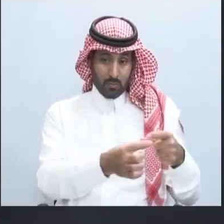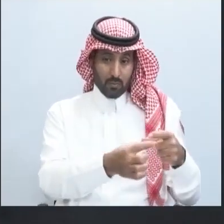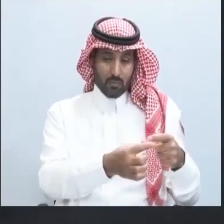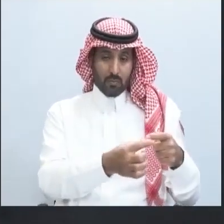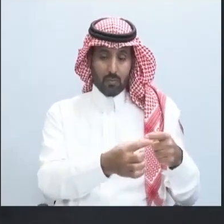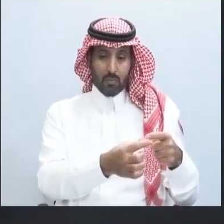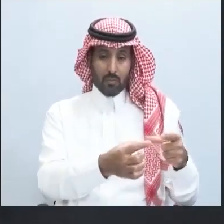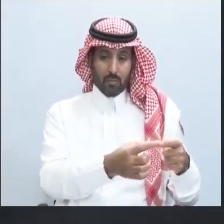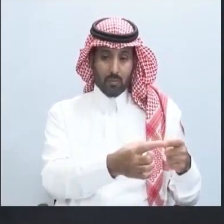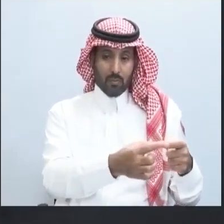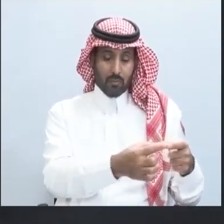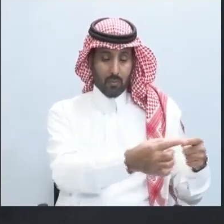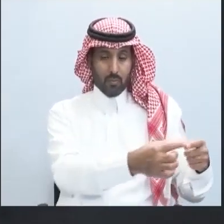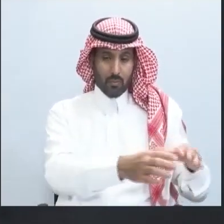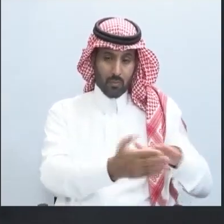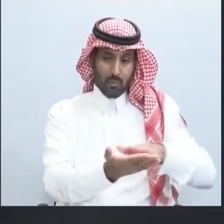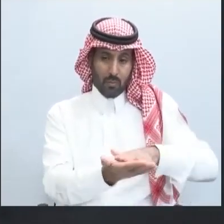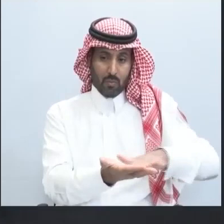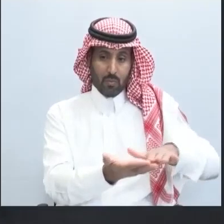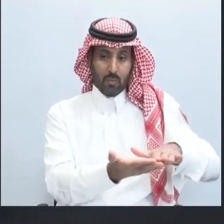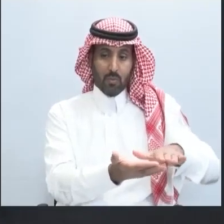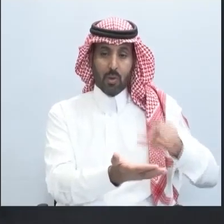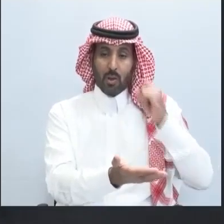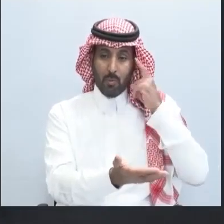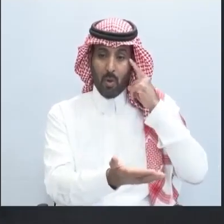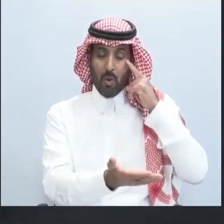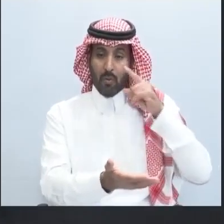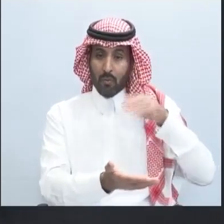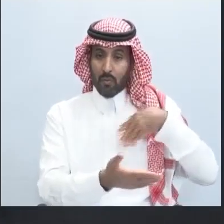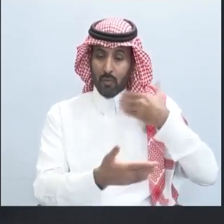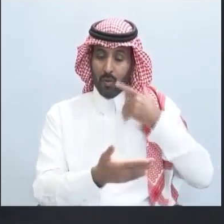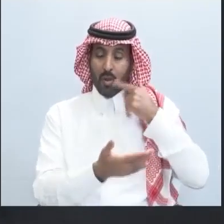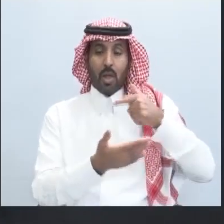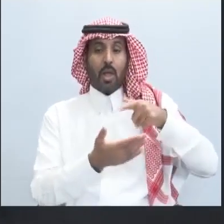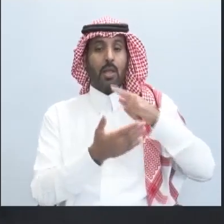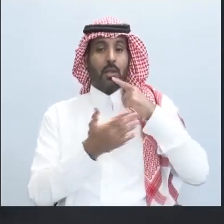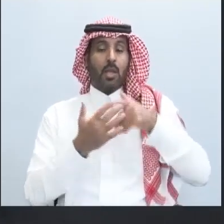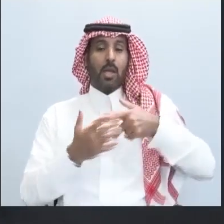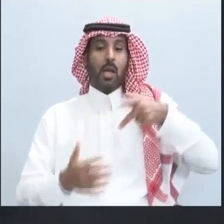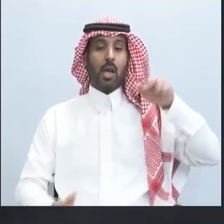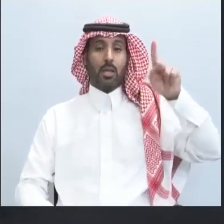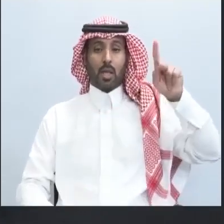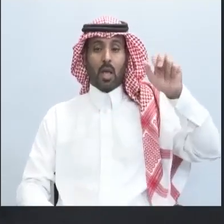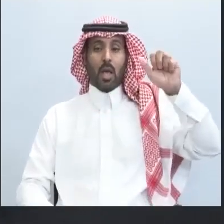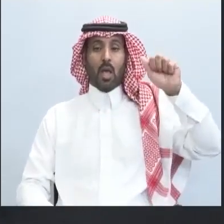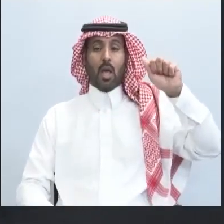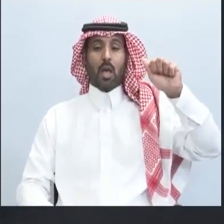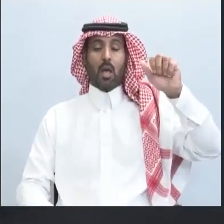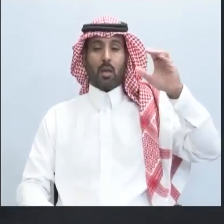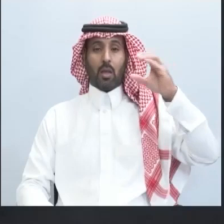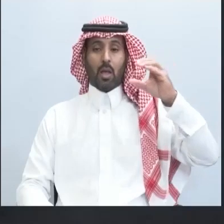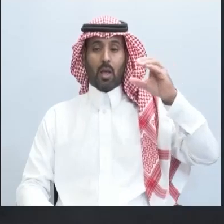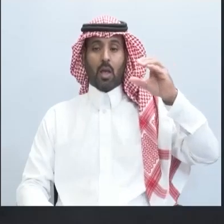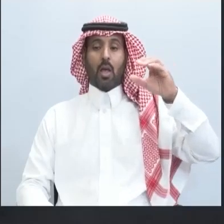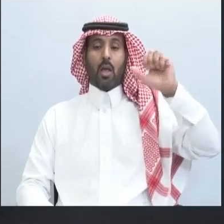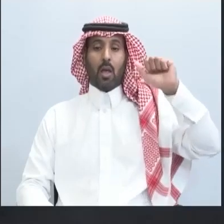it's hockey or ice hockey. It's famous in maybe Canada and also Norway, where the